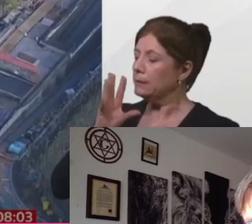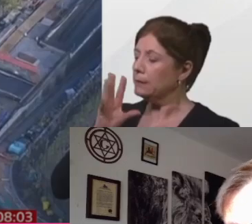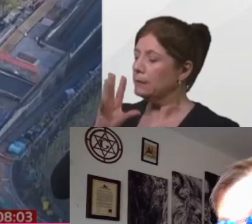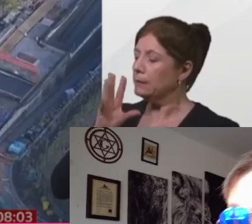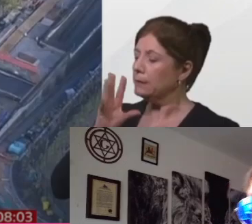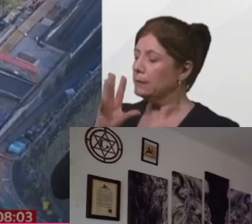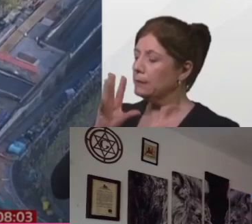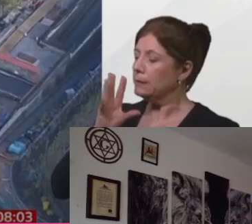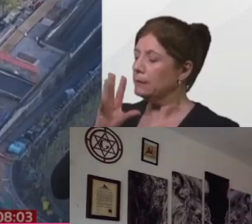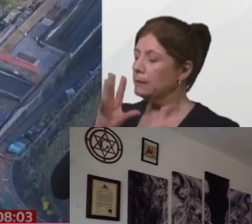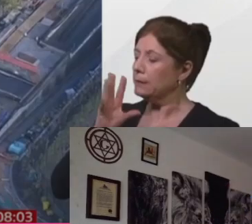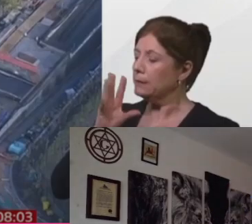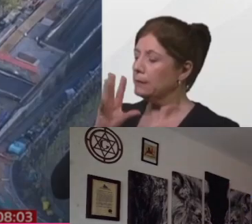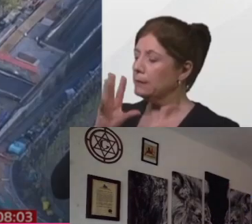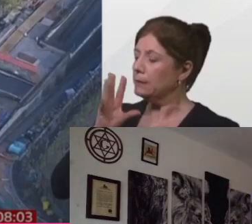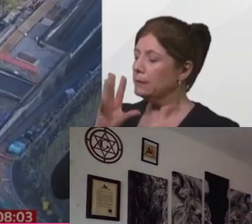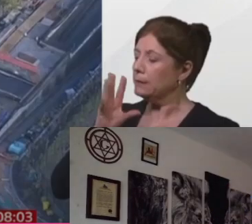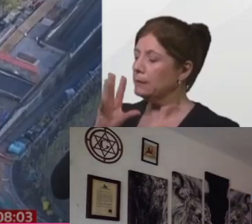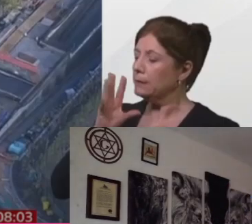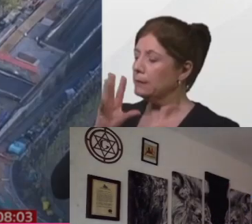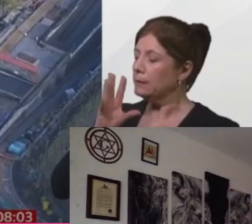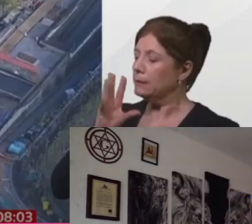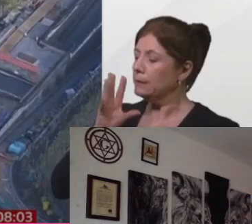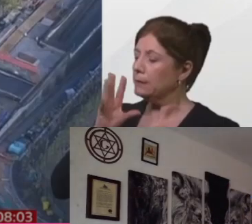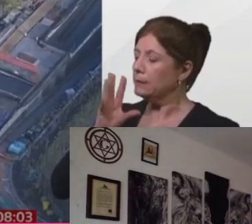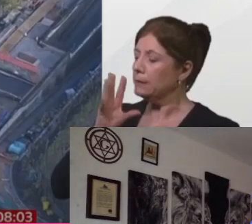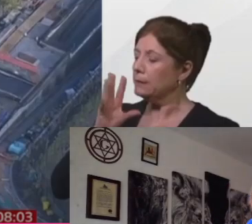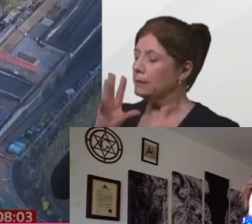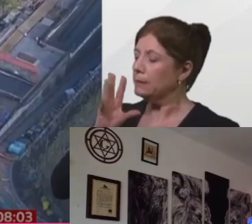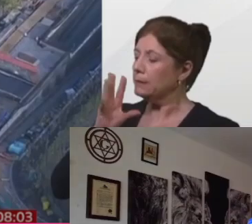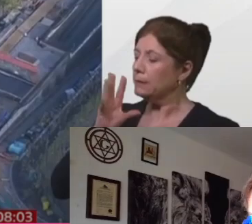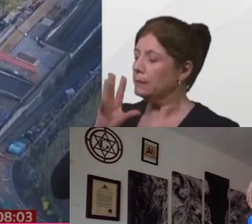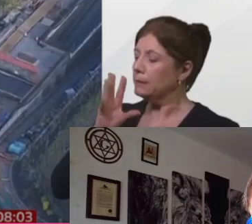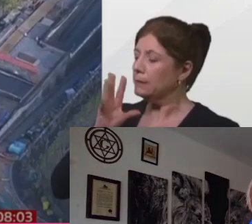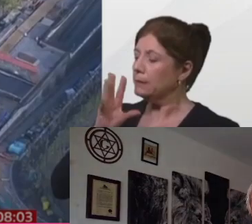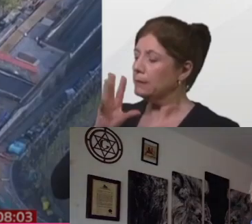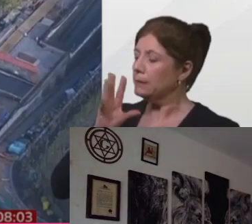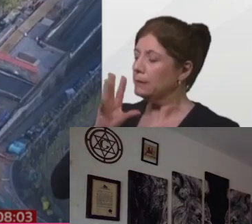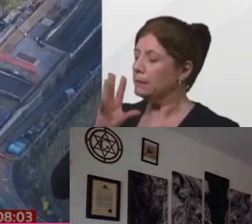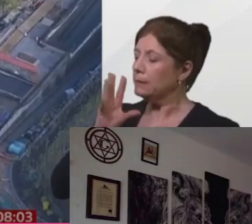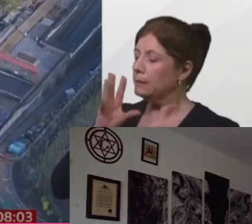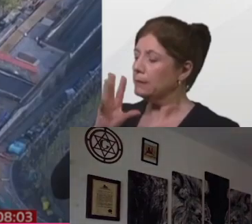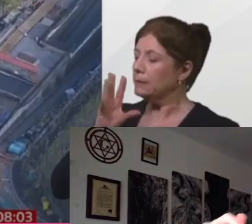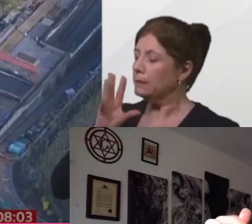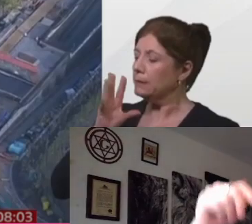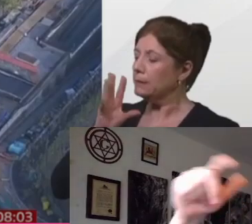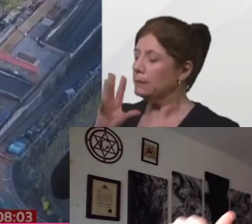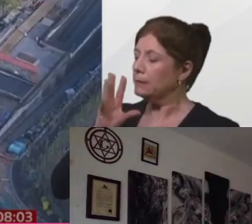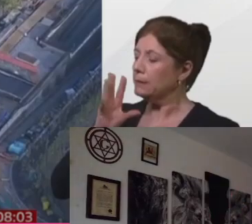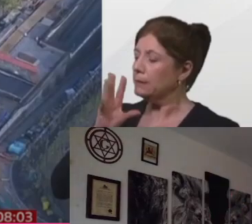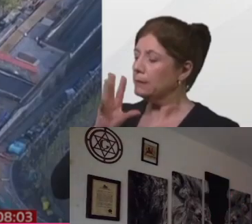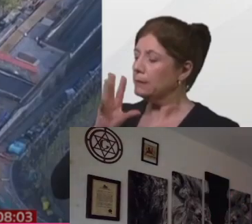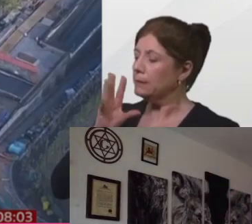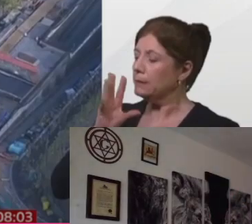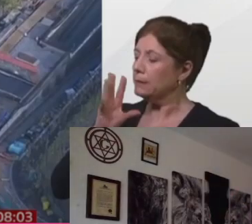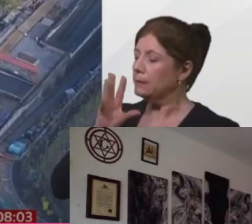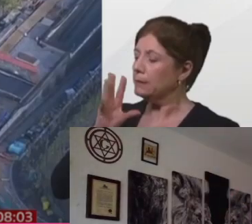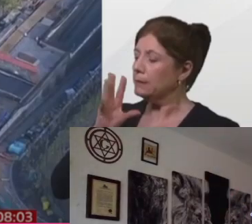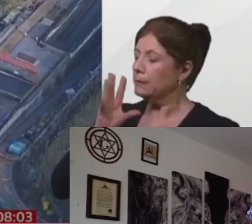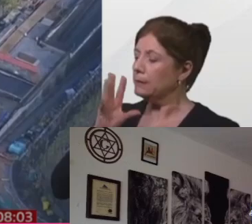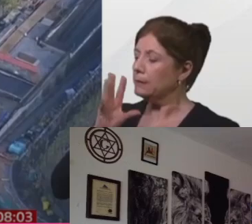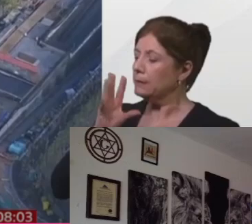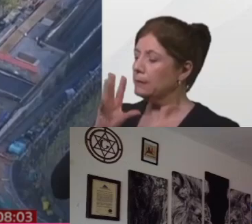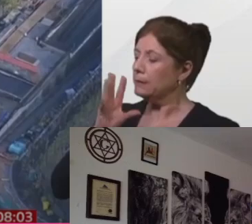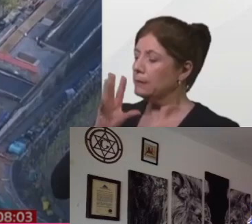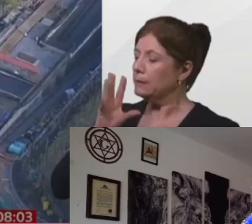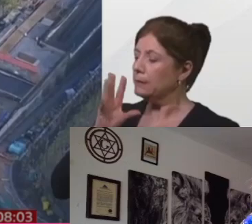They've all got fucking. You cut one head, boom, another, and you cut another head, boom, another. You cut another head, boom, another.